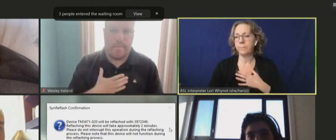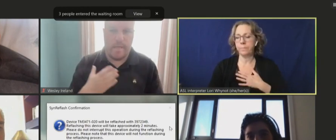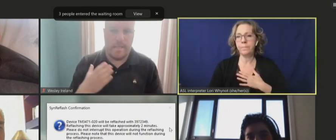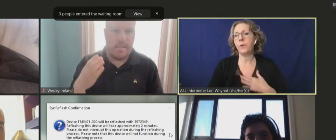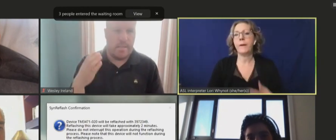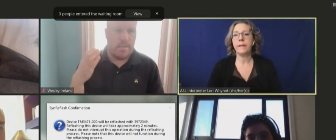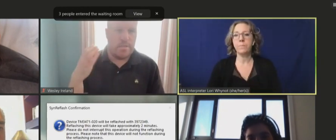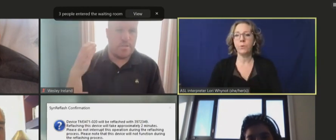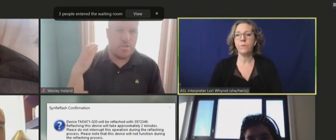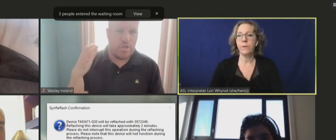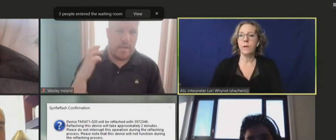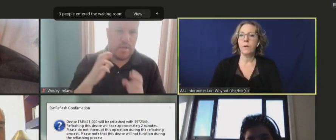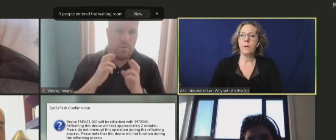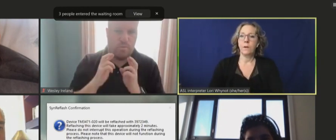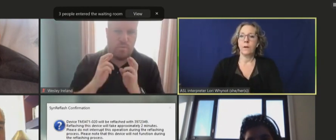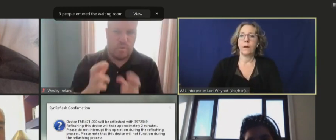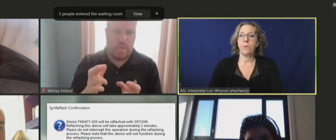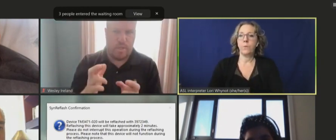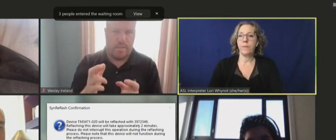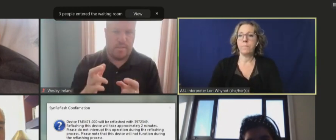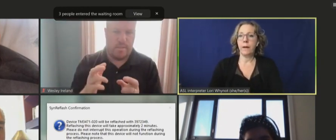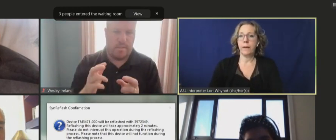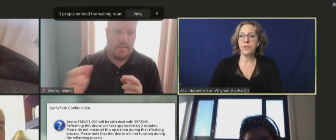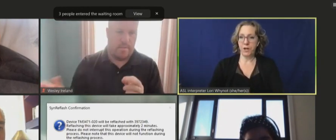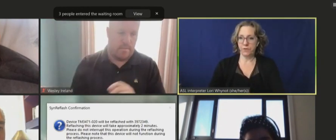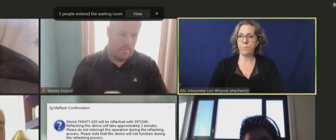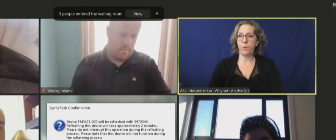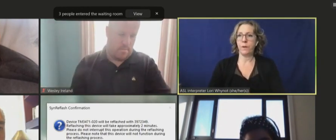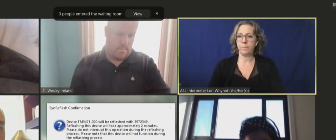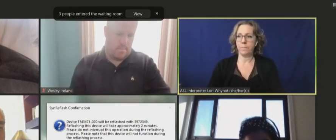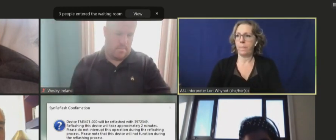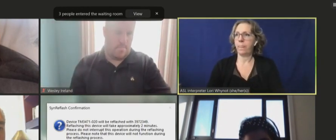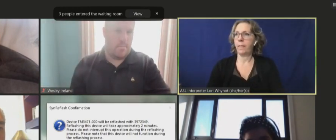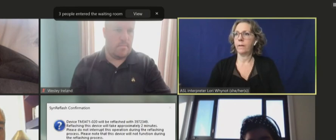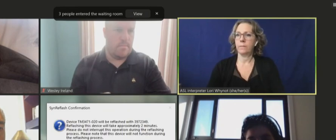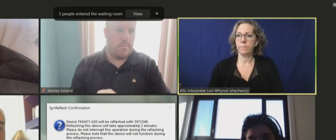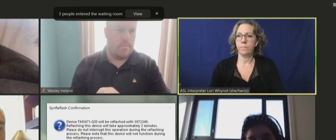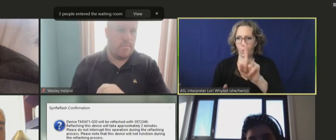gonna go ahead and move with my chair's report.